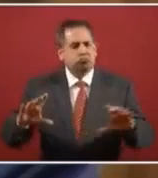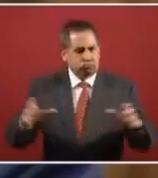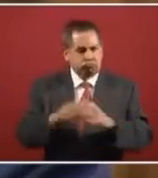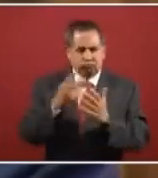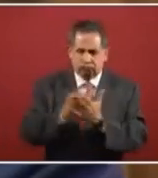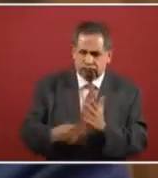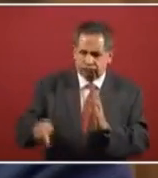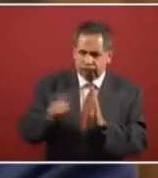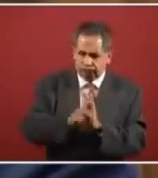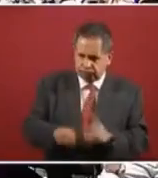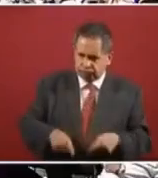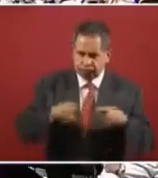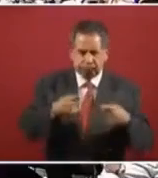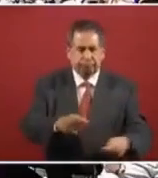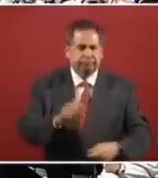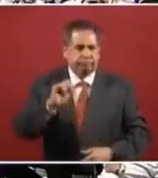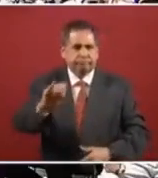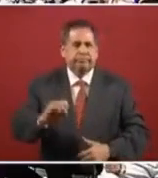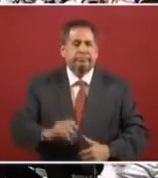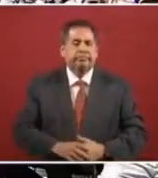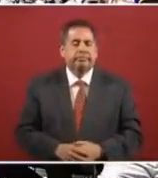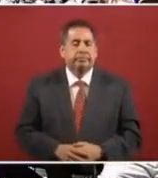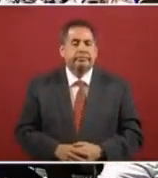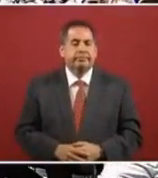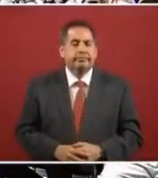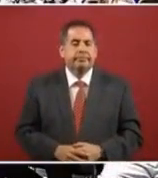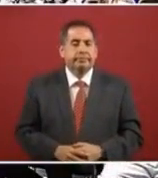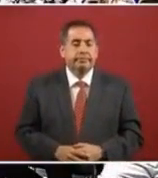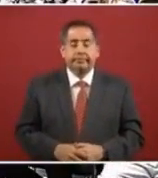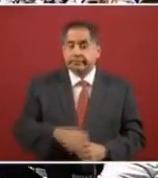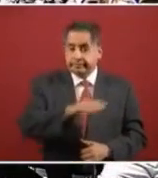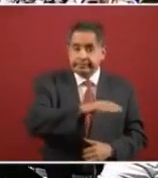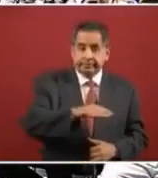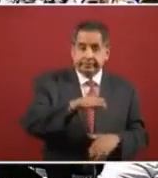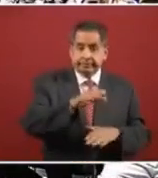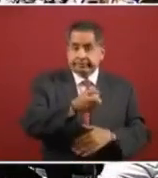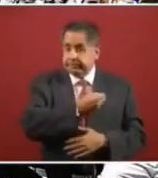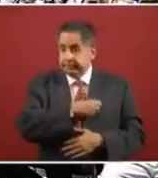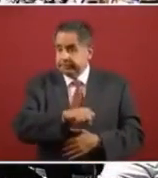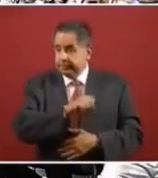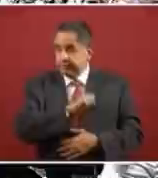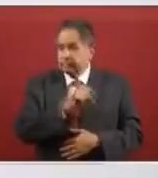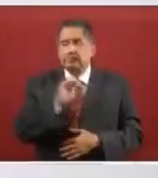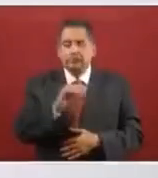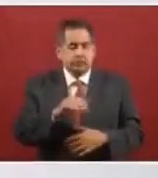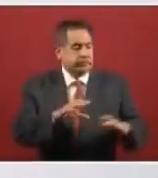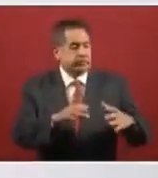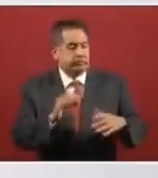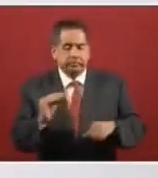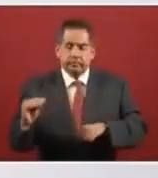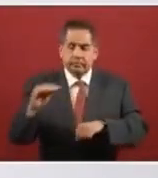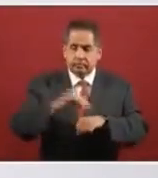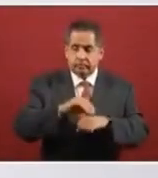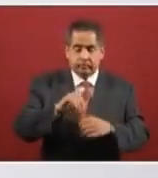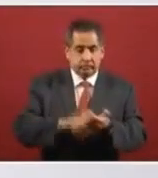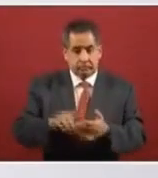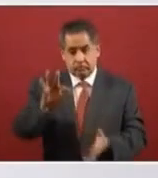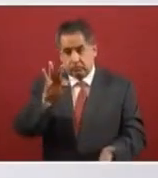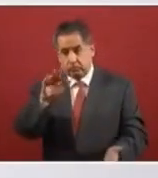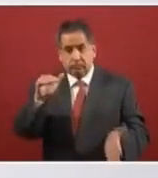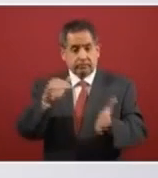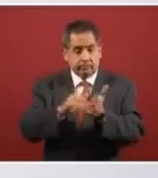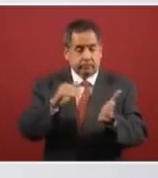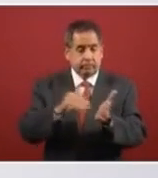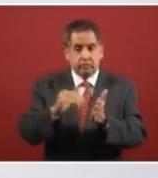be making all the people for health working and help be happy and they will have a increase of